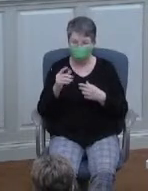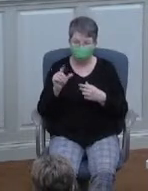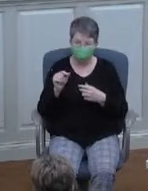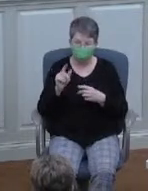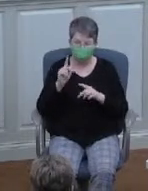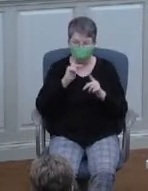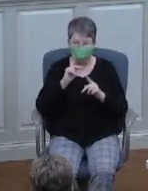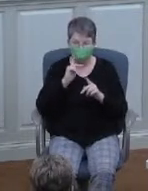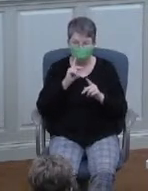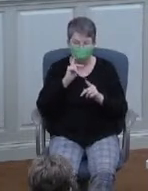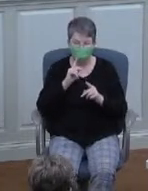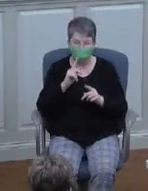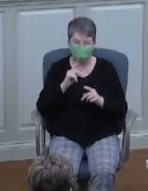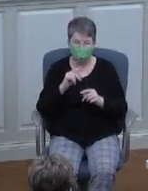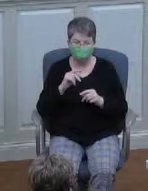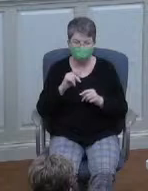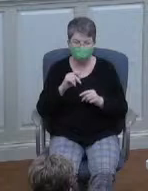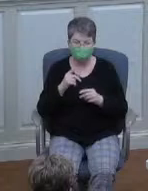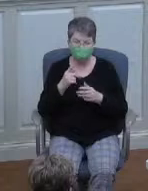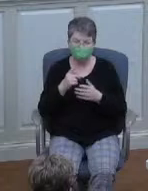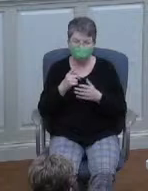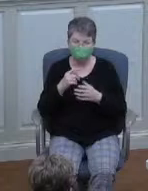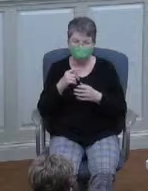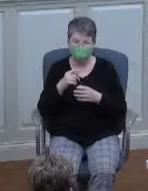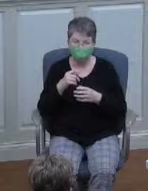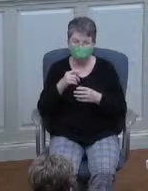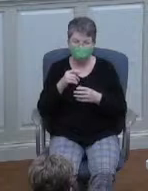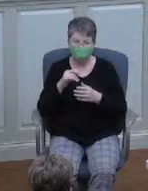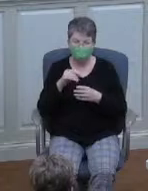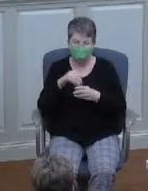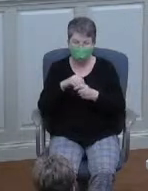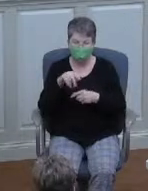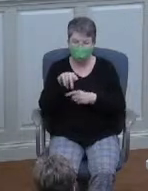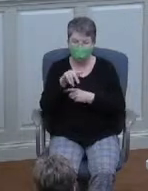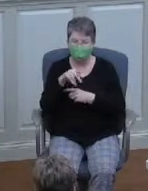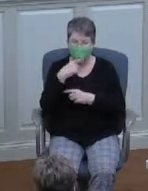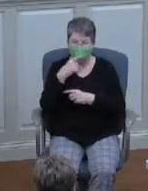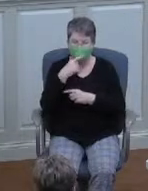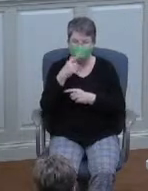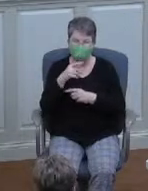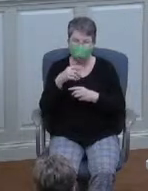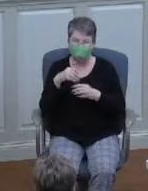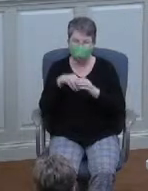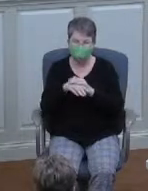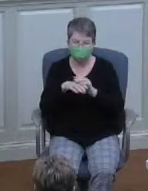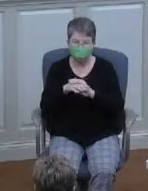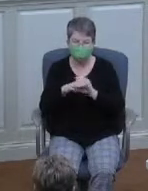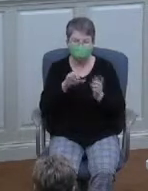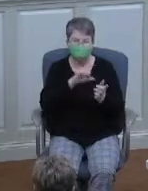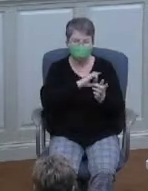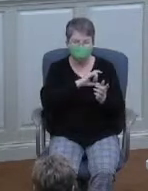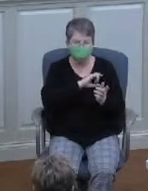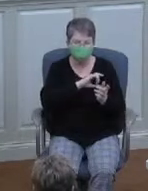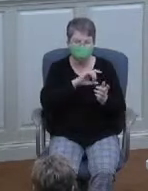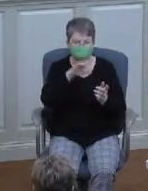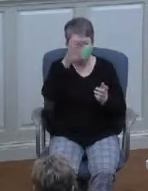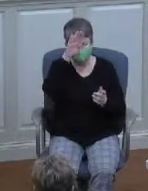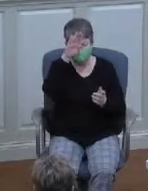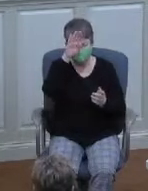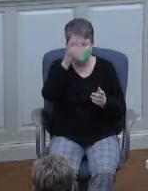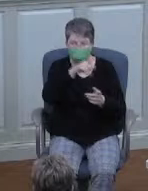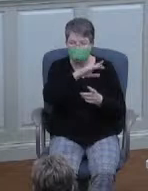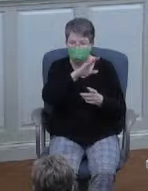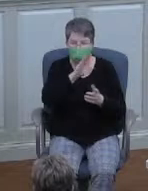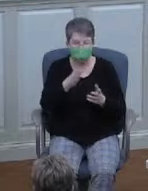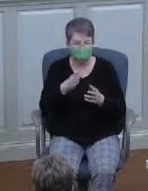people in what is it, publicly accessible space. You know, the police department, fire department, the utilities, never shut